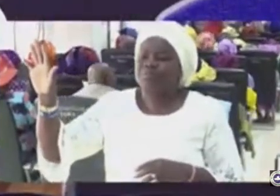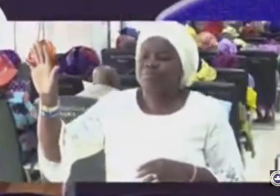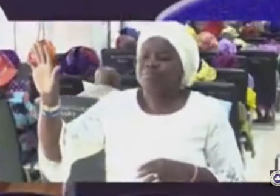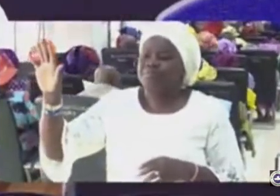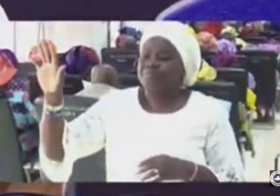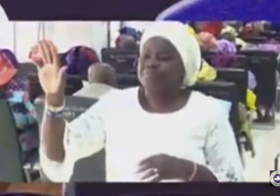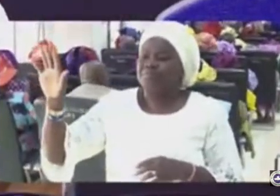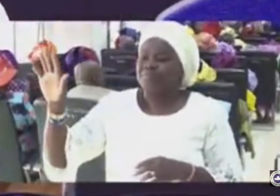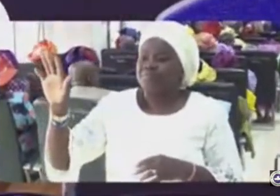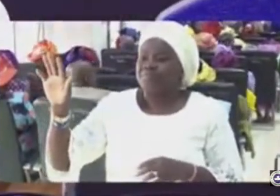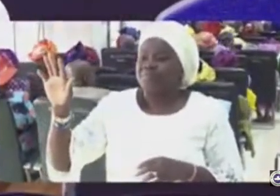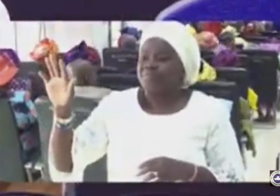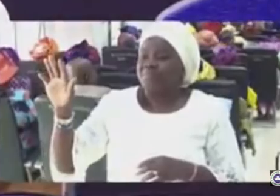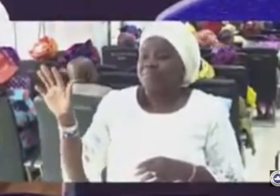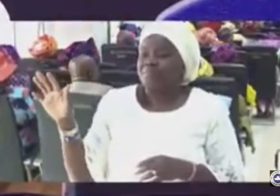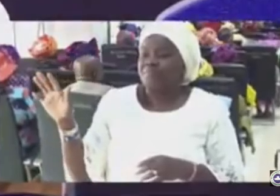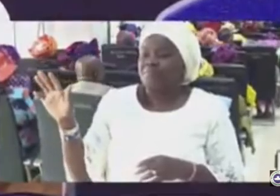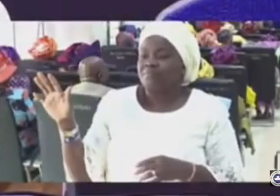Hurry up.